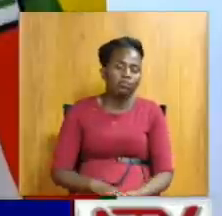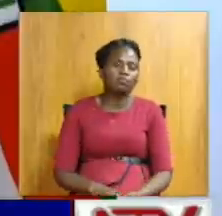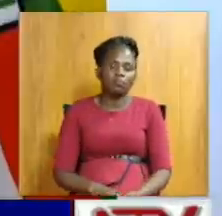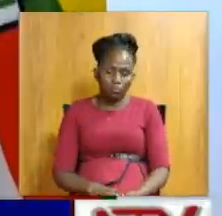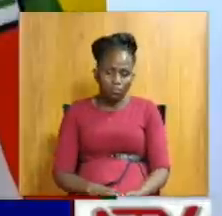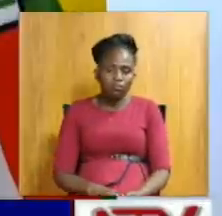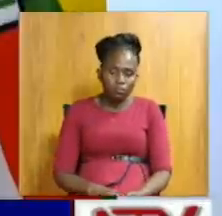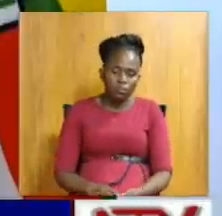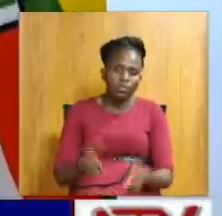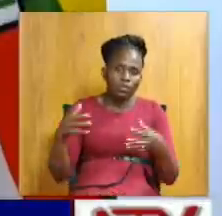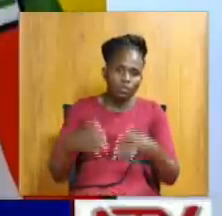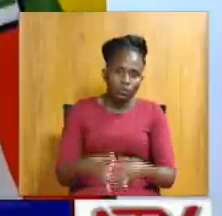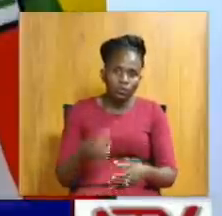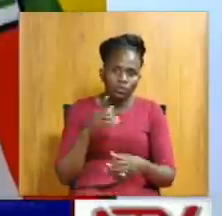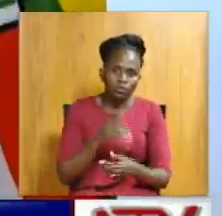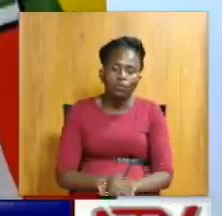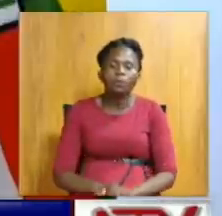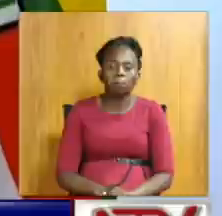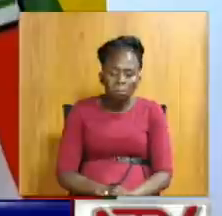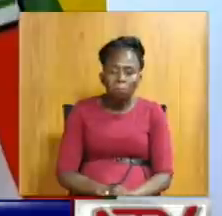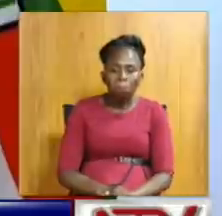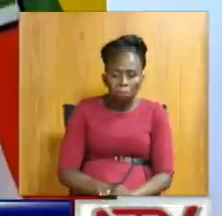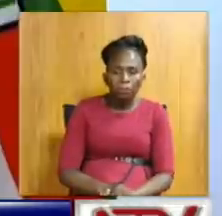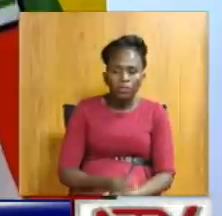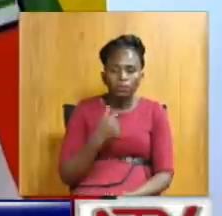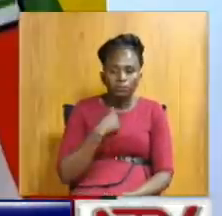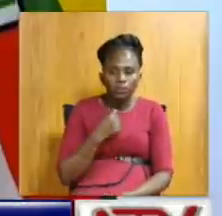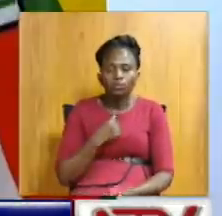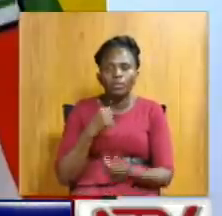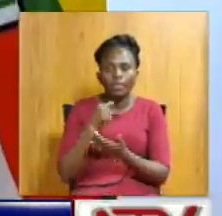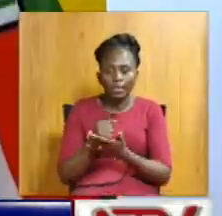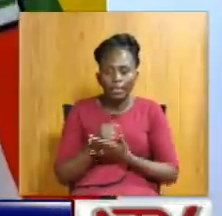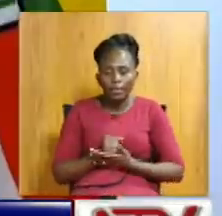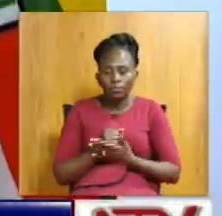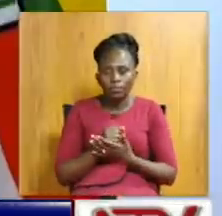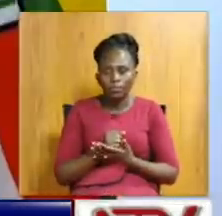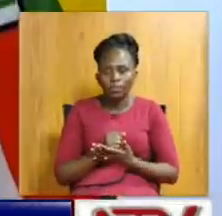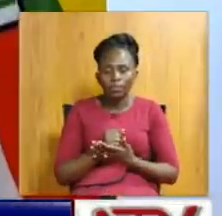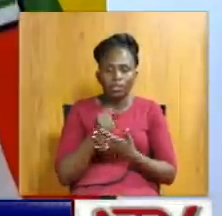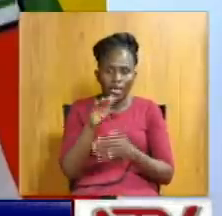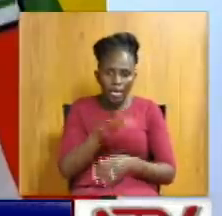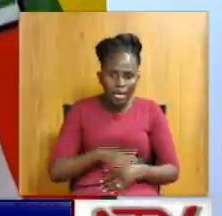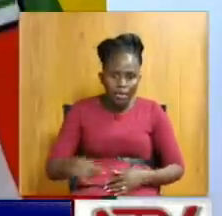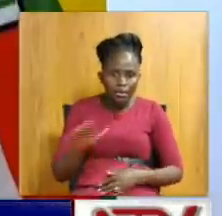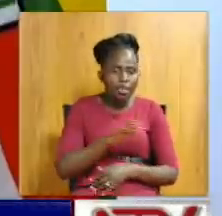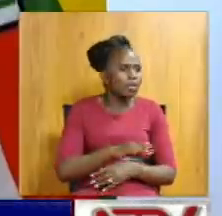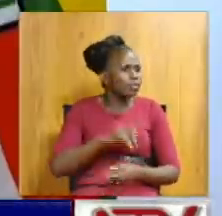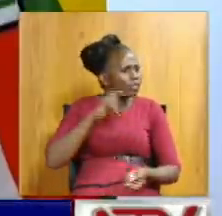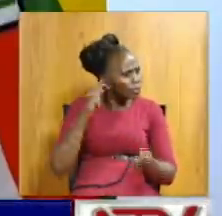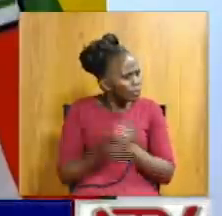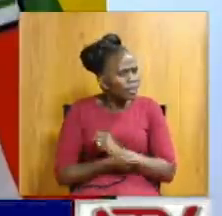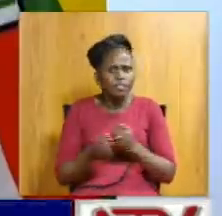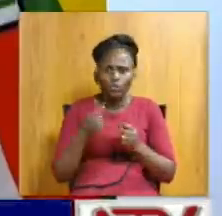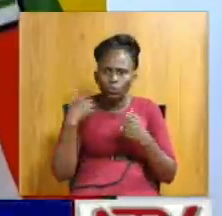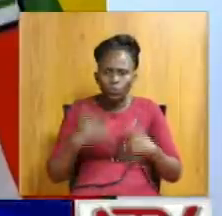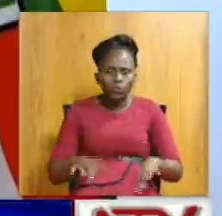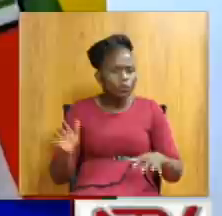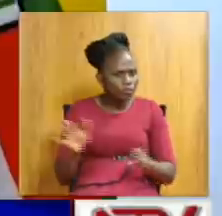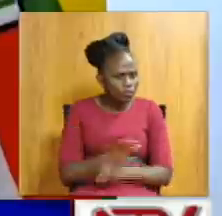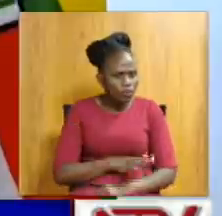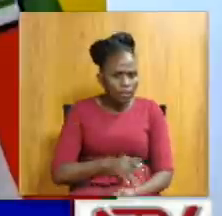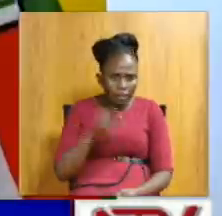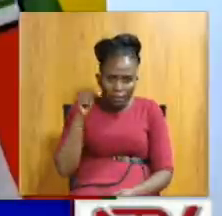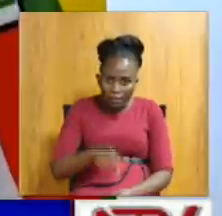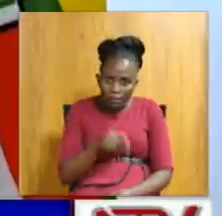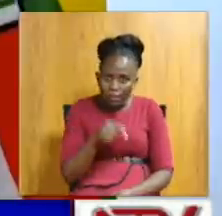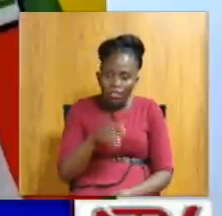of Frisians, etc. This has helped and changed the area completely, this area of where I am, this